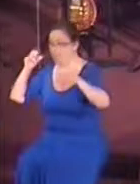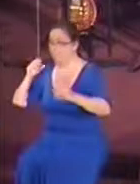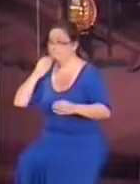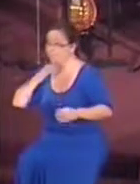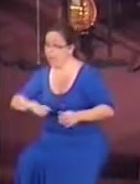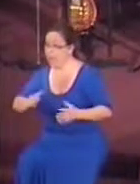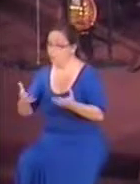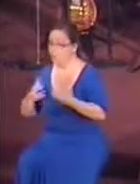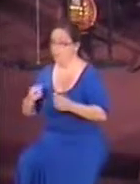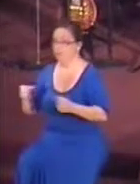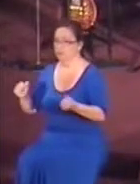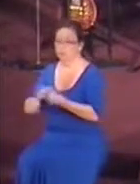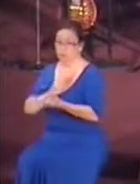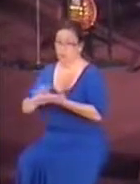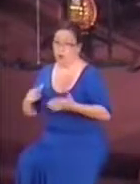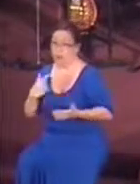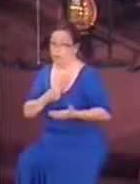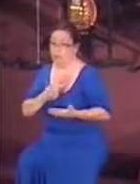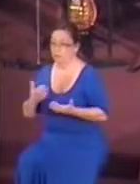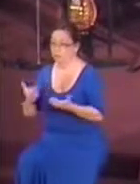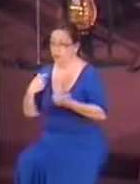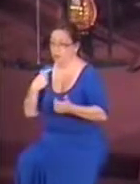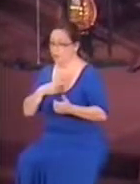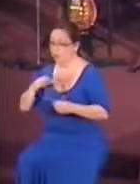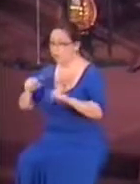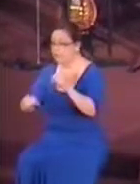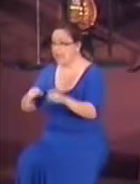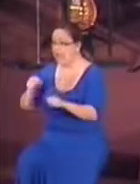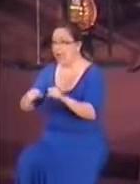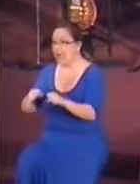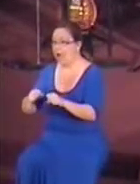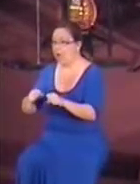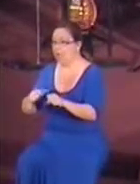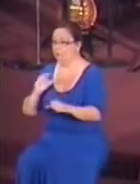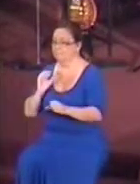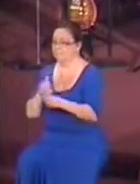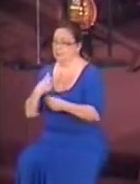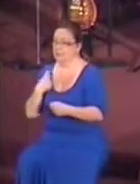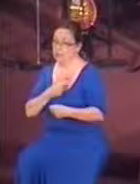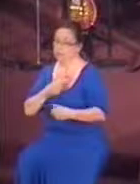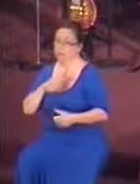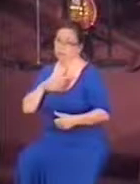They want to place a seed of doubt in your mind and then make you too lazy to